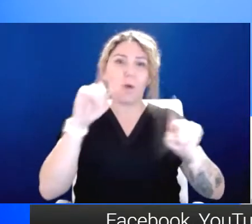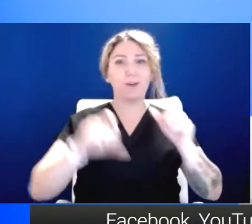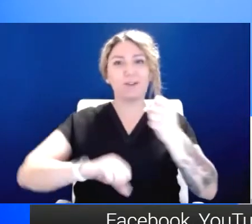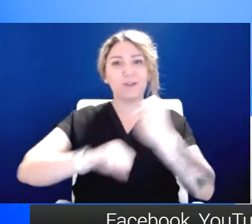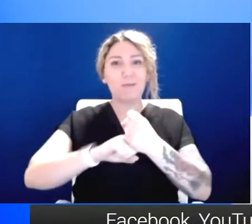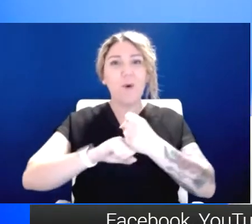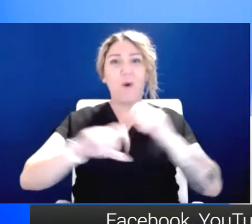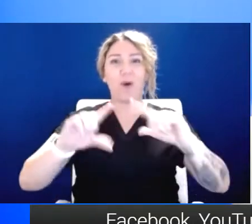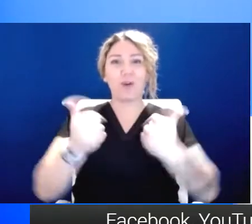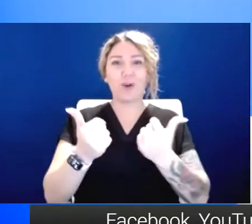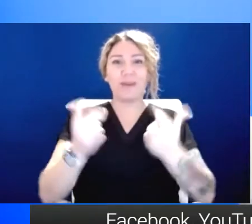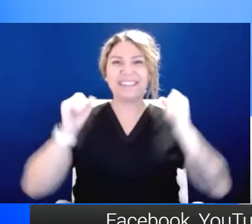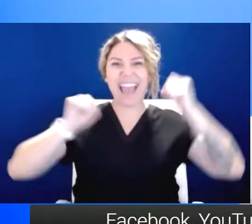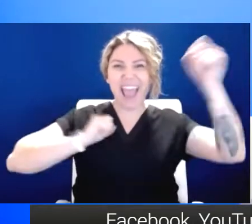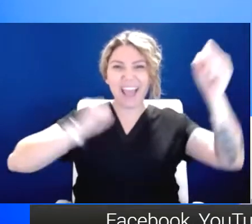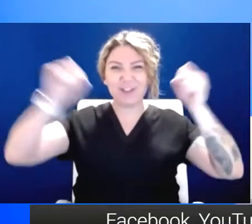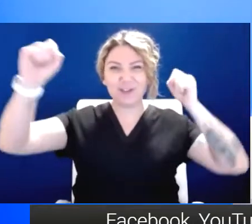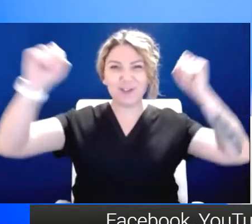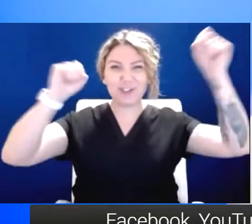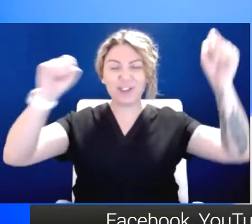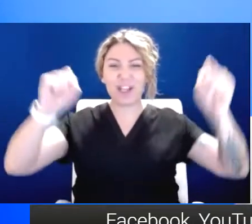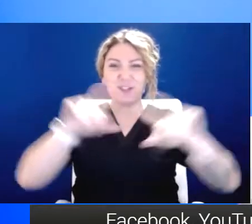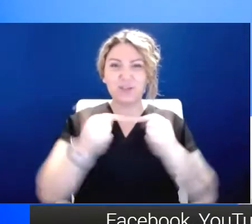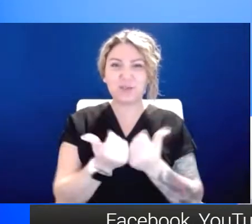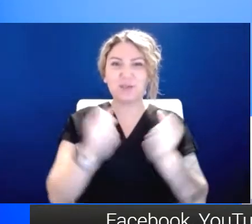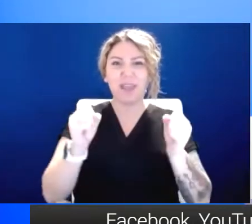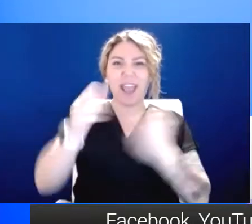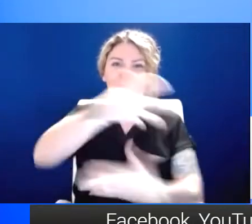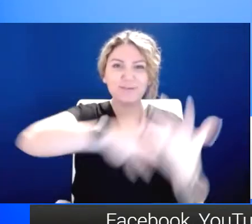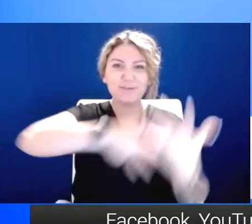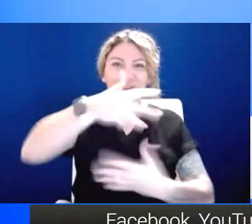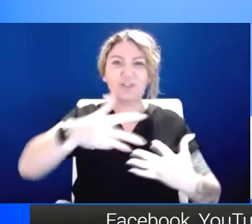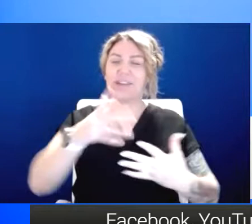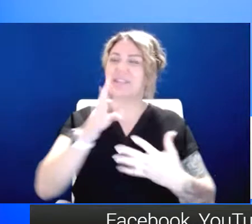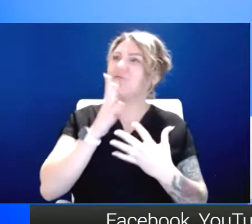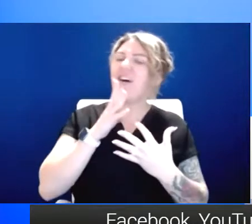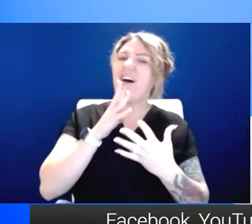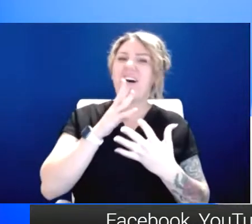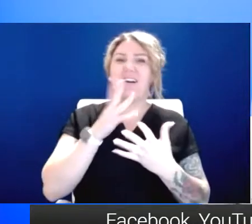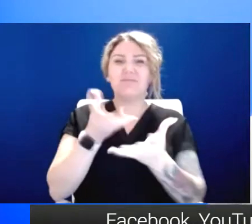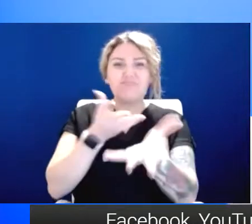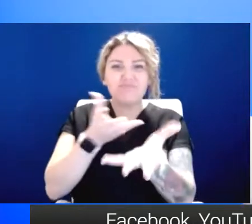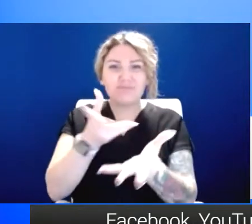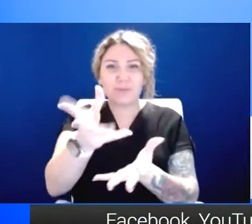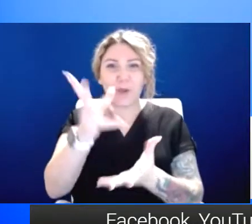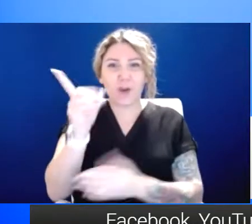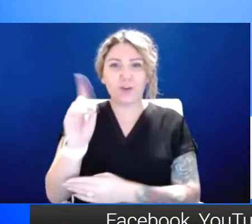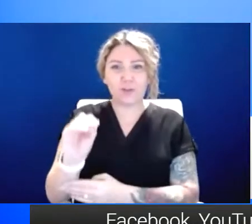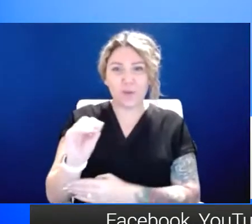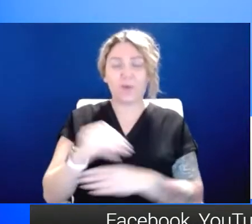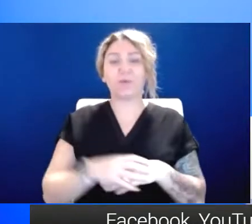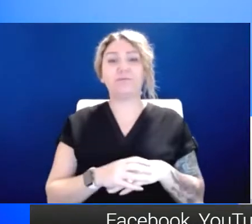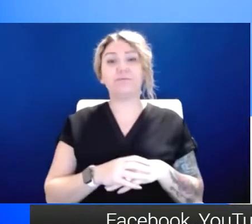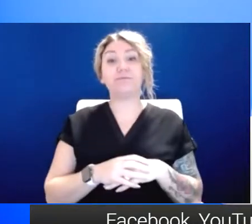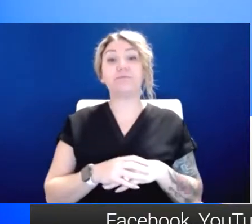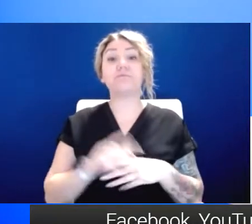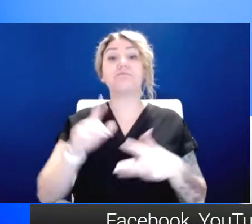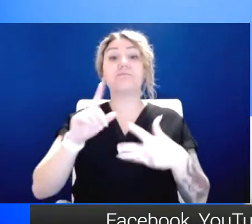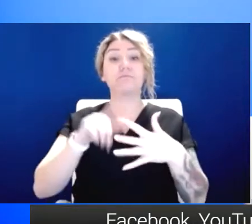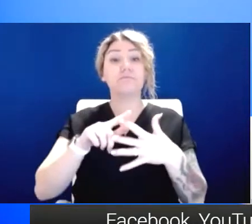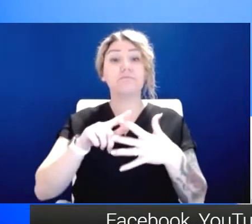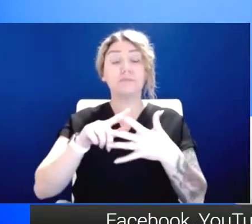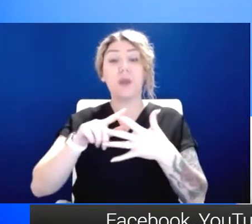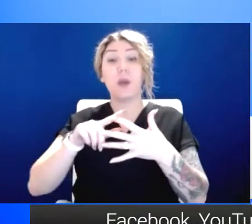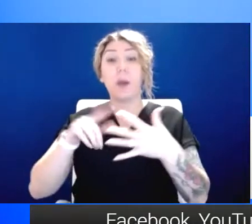exercise group. They can still socialize, they can still talk about their disease with other people. They're having these movements, and these